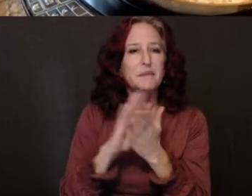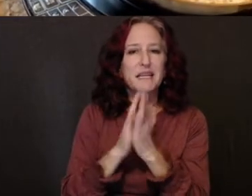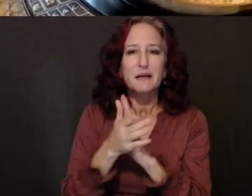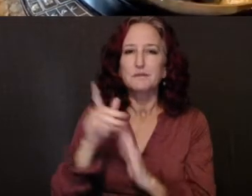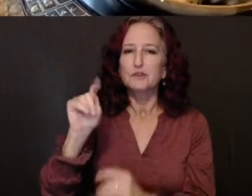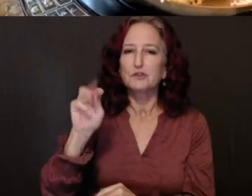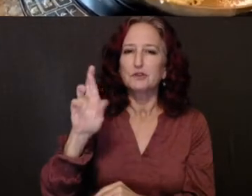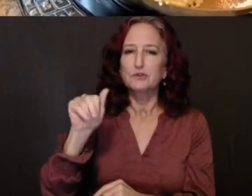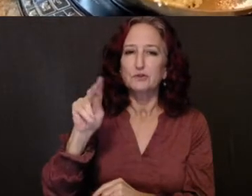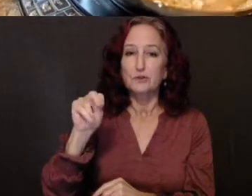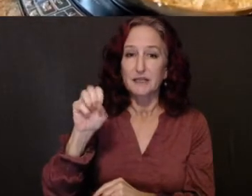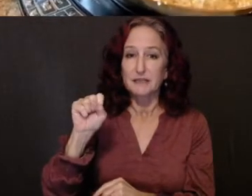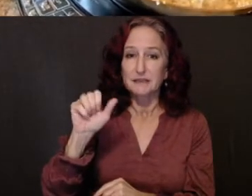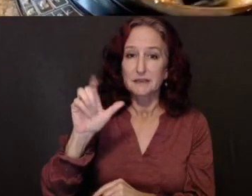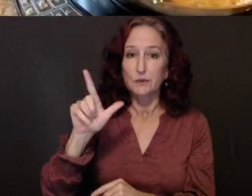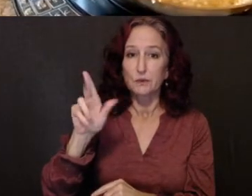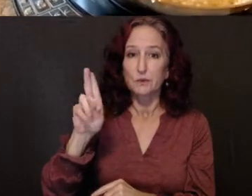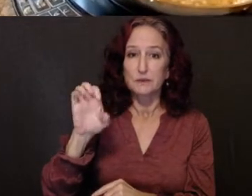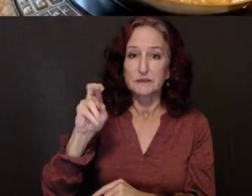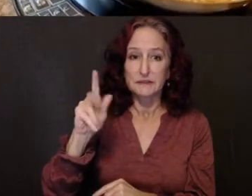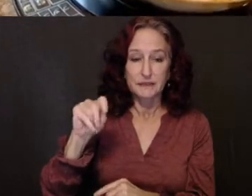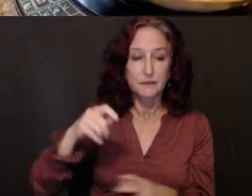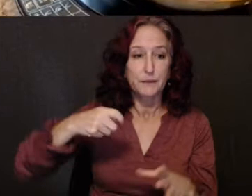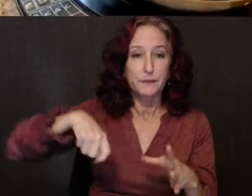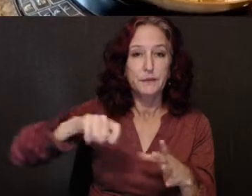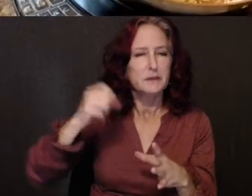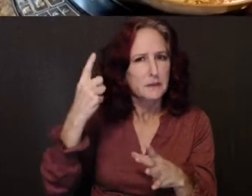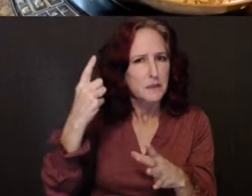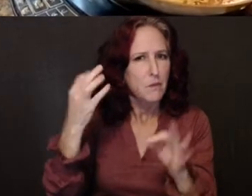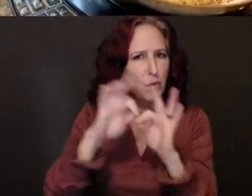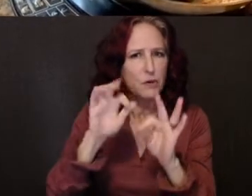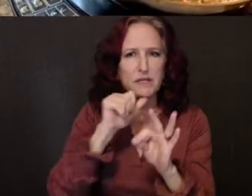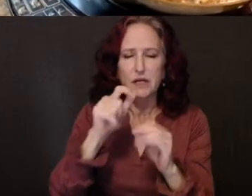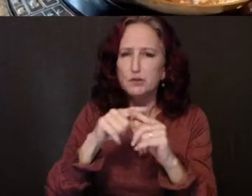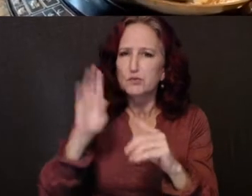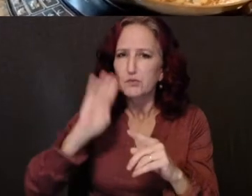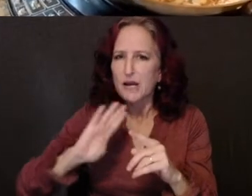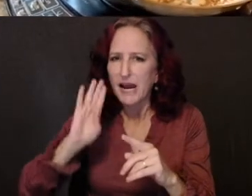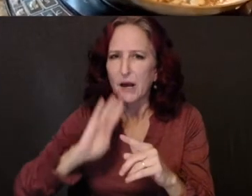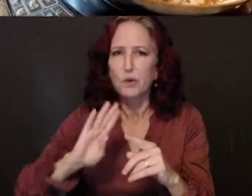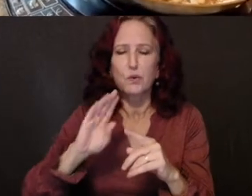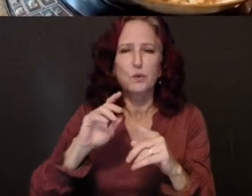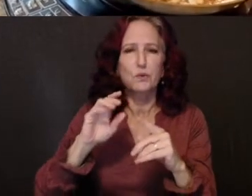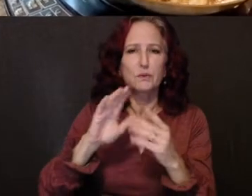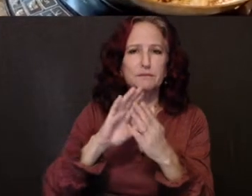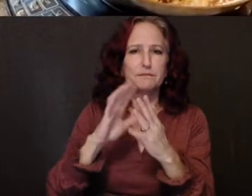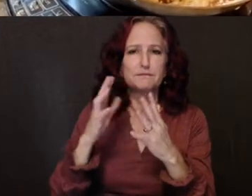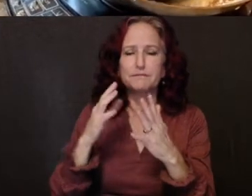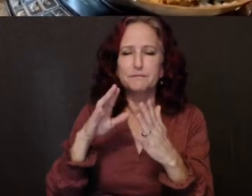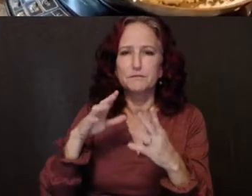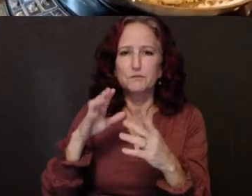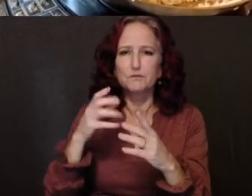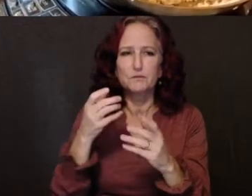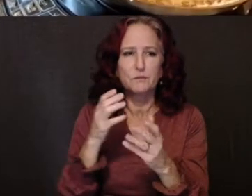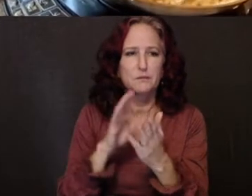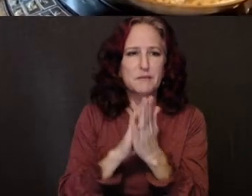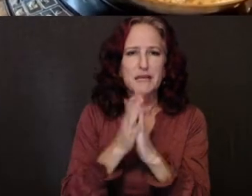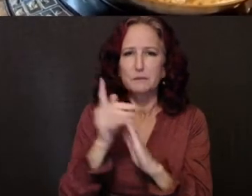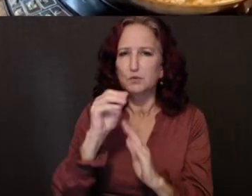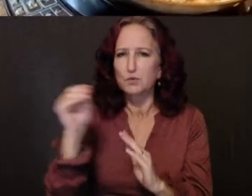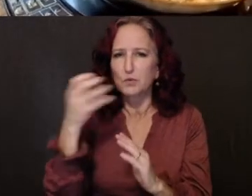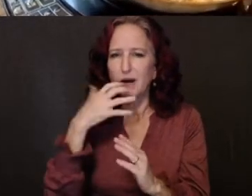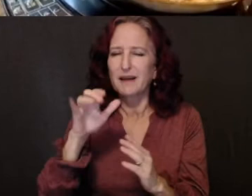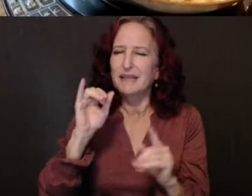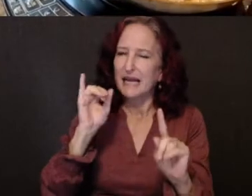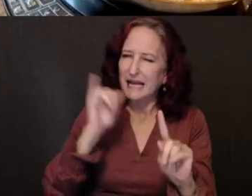it's parboiling. You know, you're just kind of cooking it down to where it's becoming translucent again, and